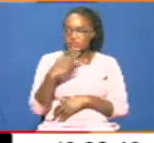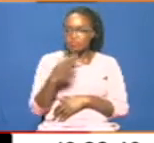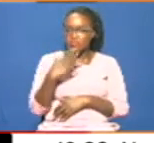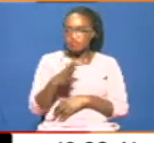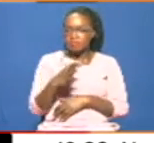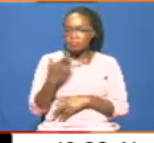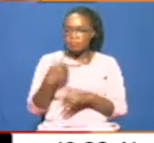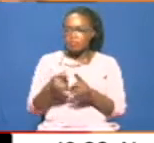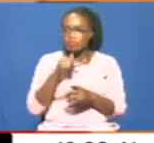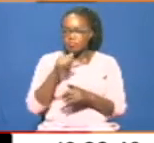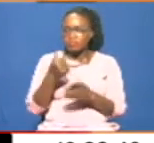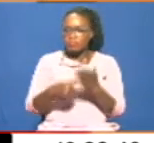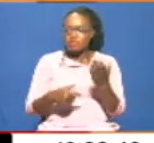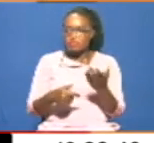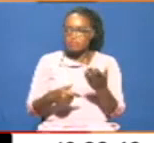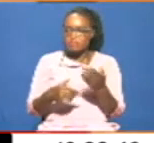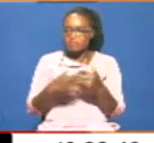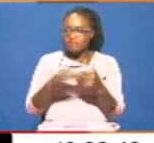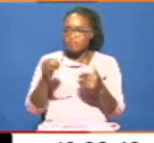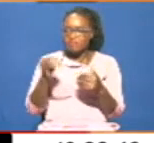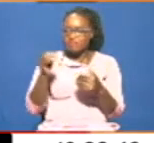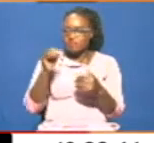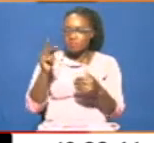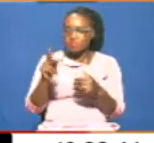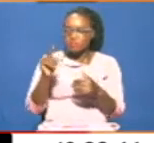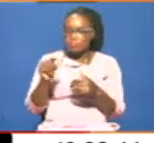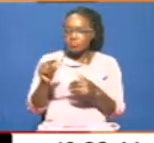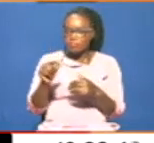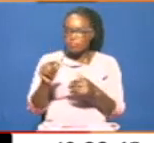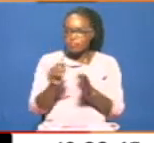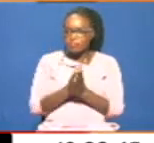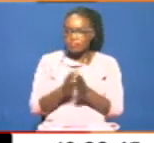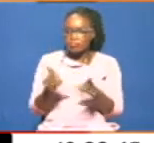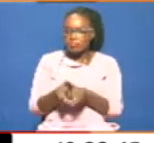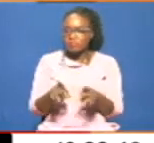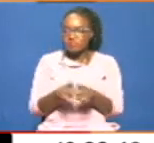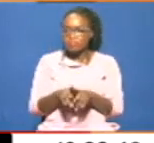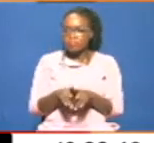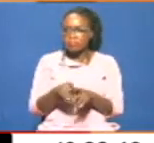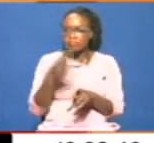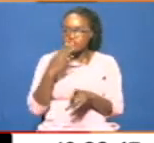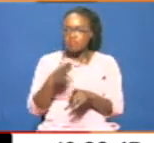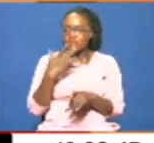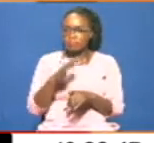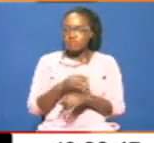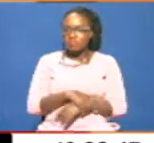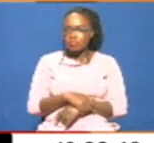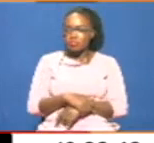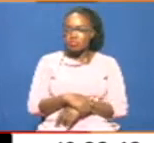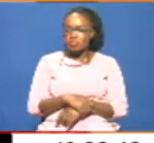not taxing a 90 kg bag of the same sugar. Mm-hmm. So that kind